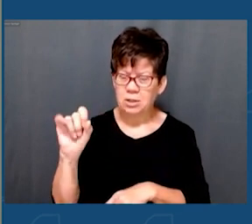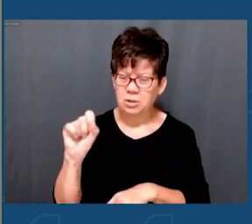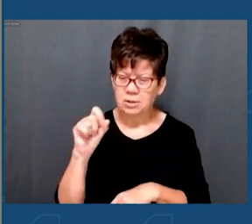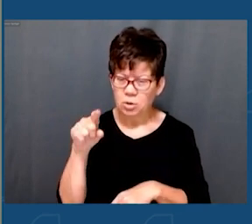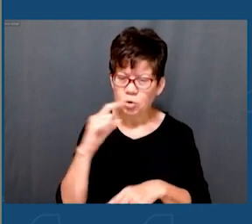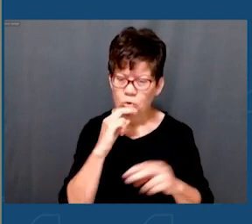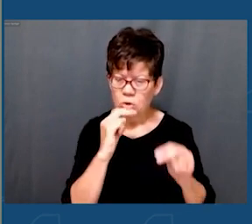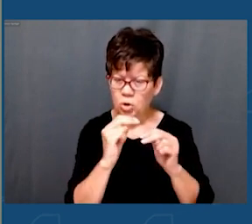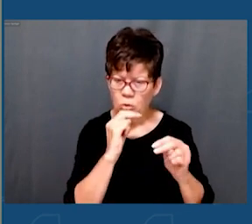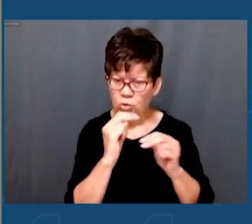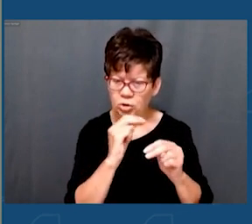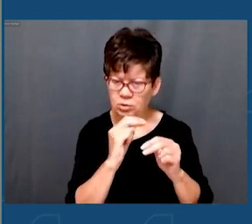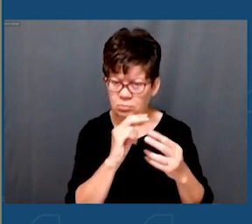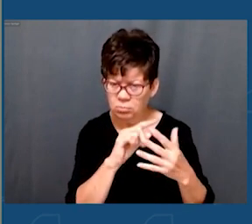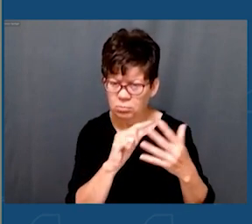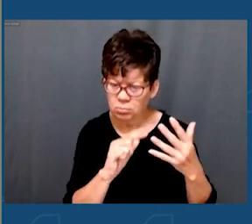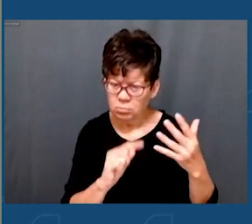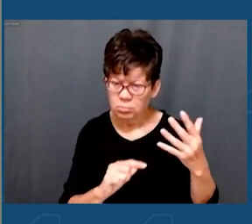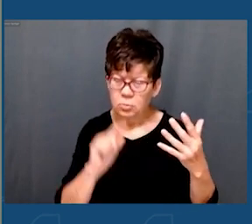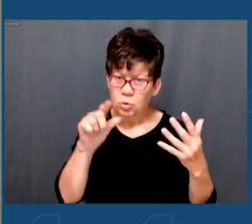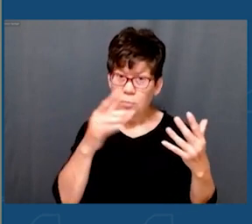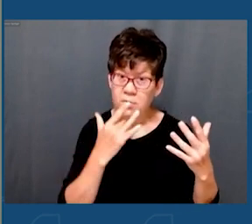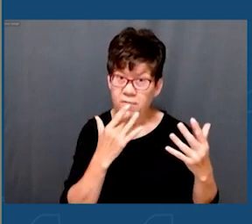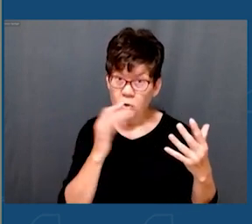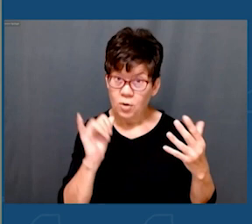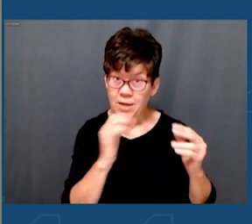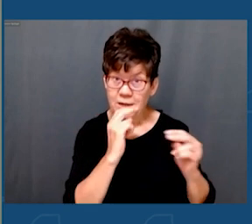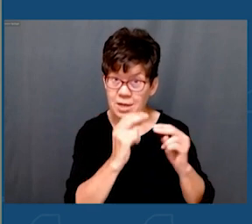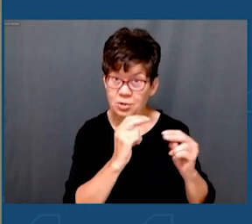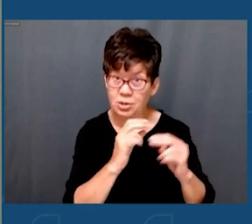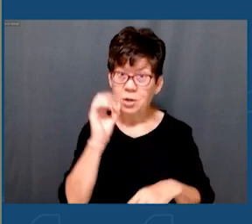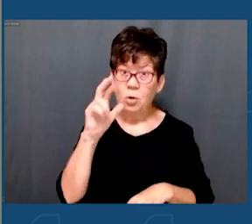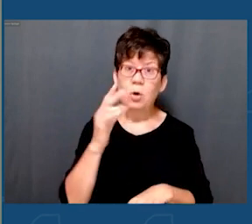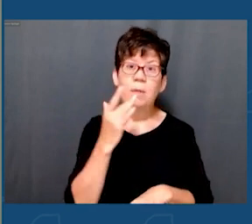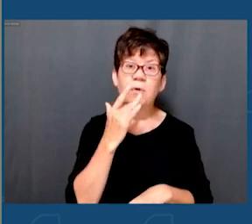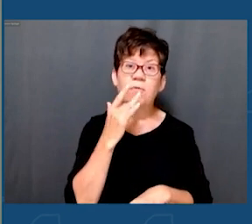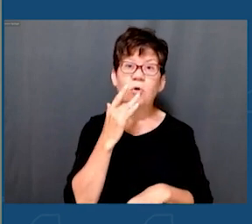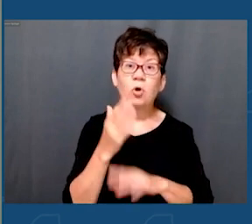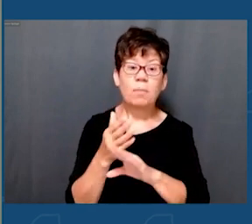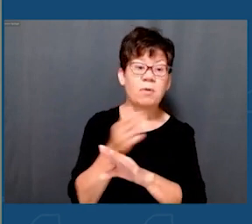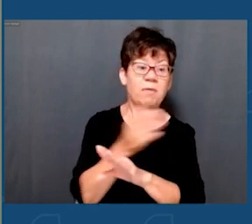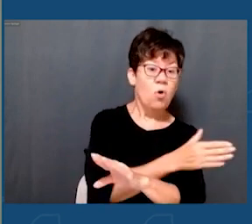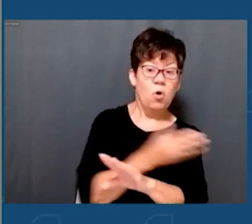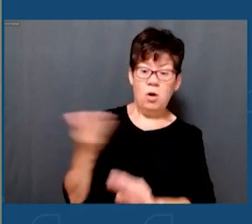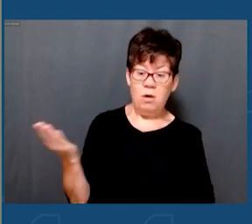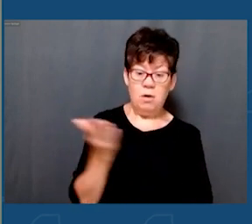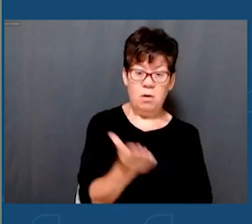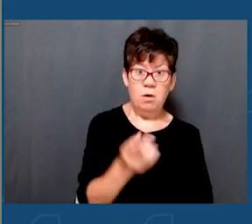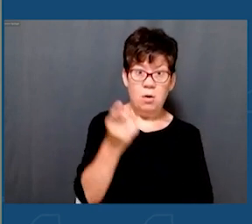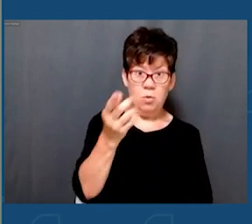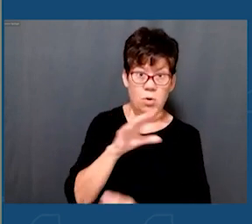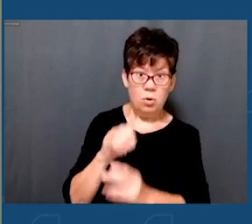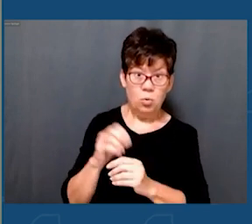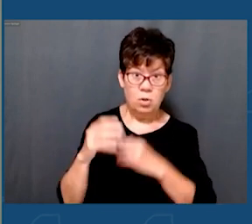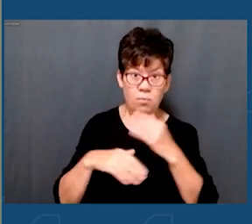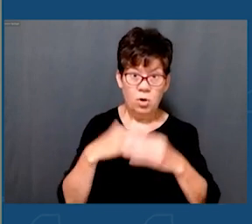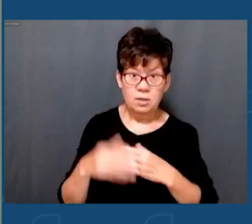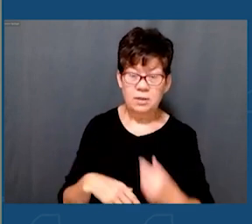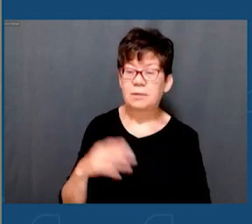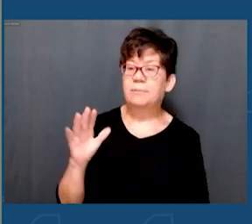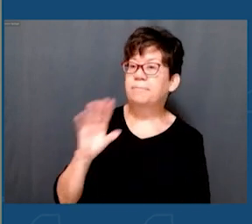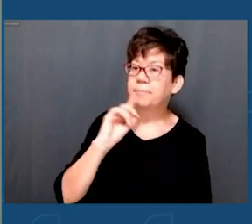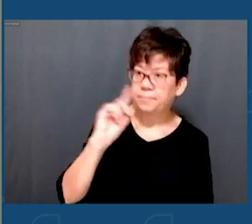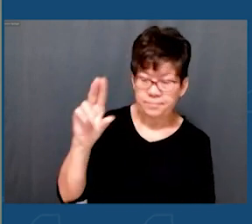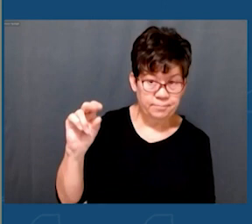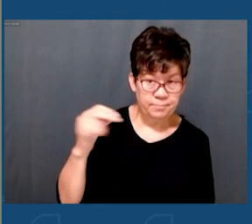negotiate legislation, or would you rather be brought into the process before it's even passed? No, we sent a message out,